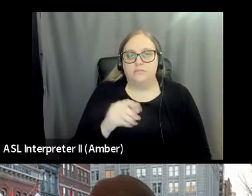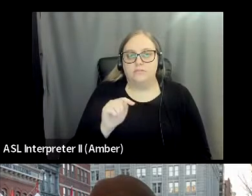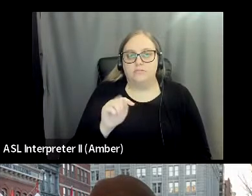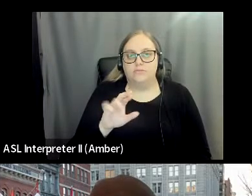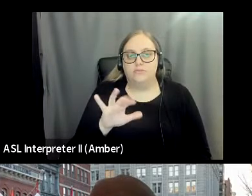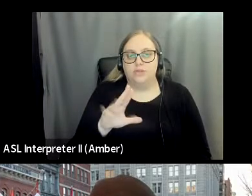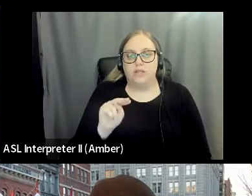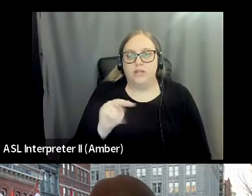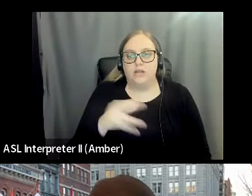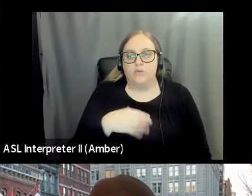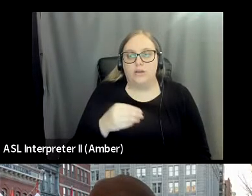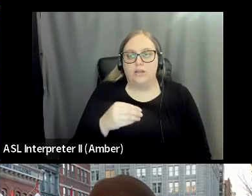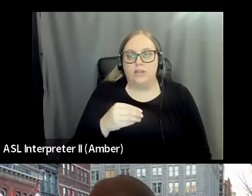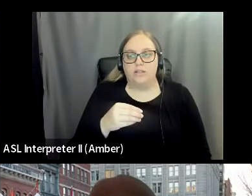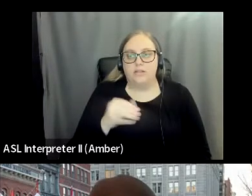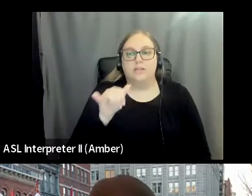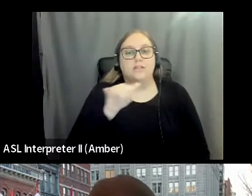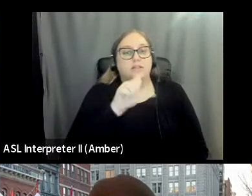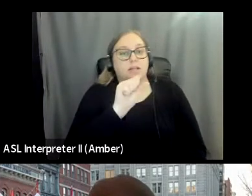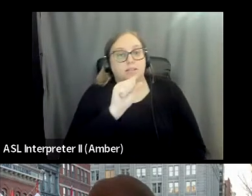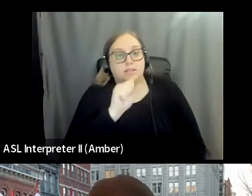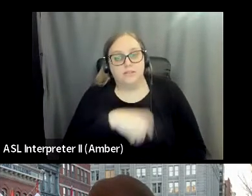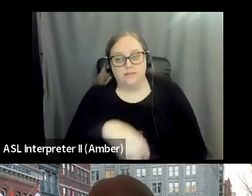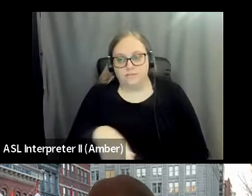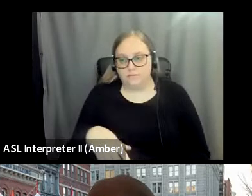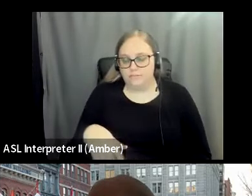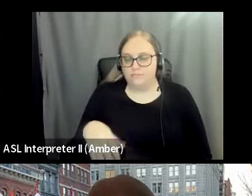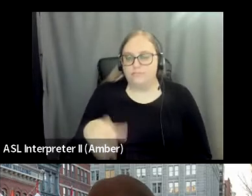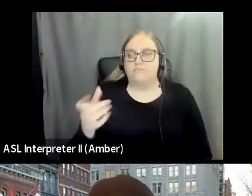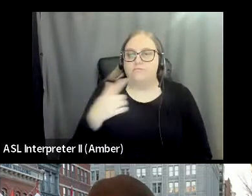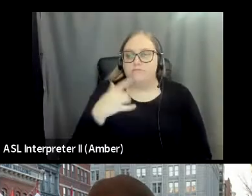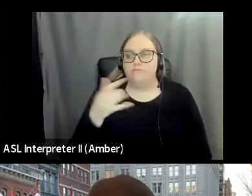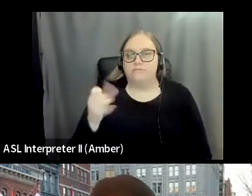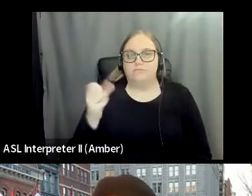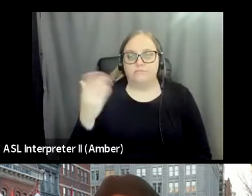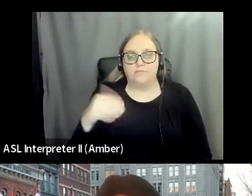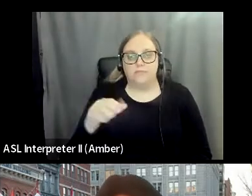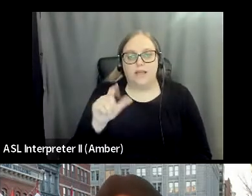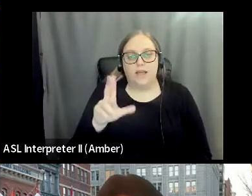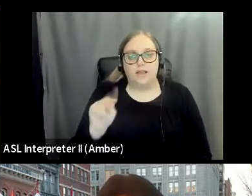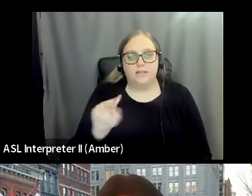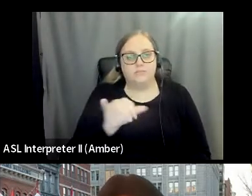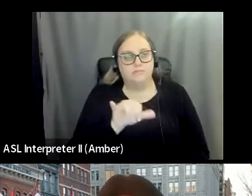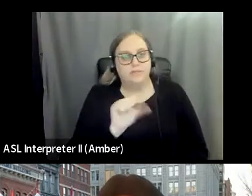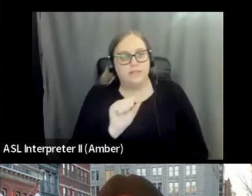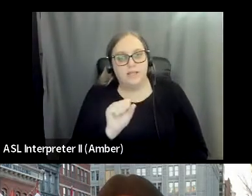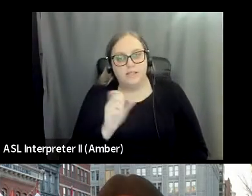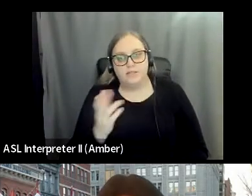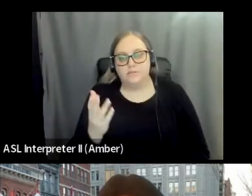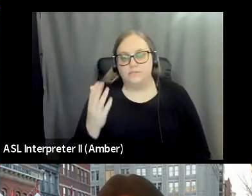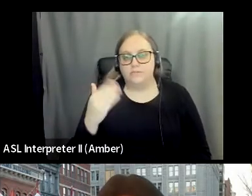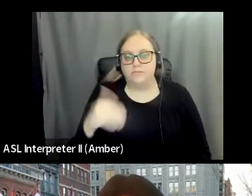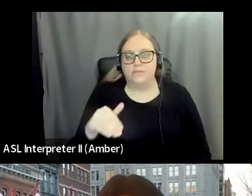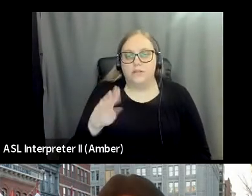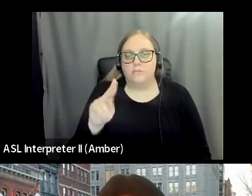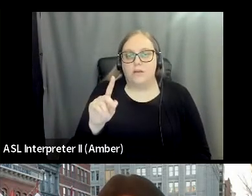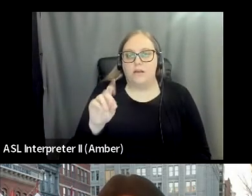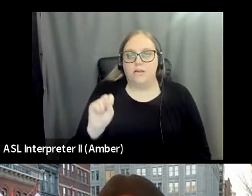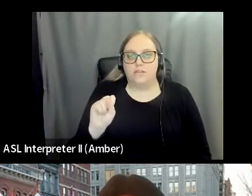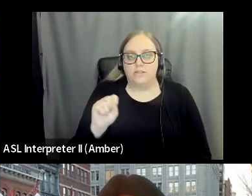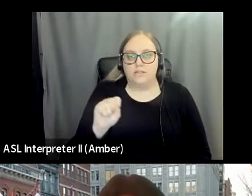Councilmember Trahan White. Yes. Councilmember Trahan White votes yes. Councilmember Allen. Yes. Councilmember Allen votes yes. Councilmember